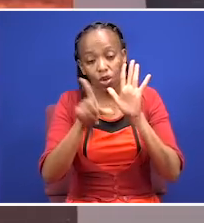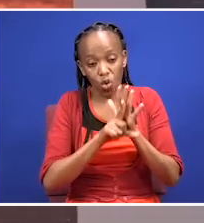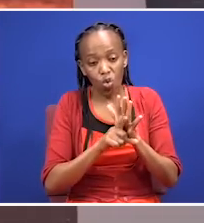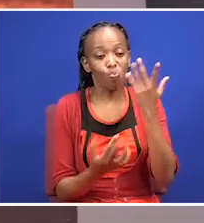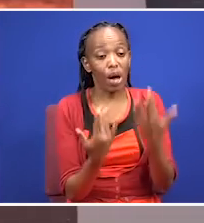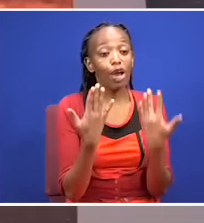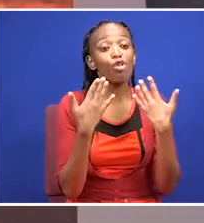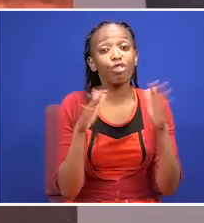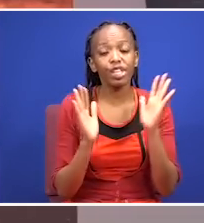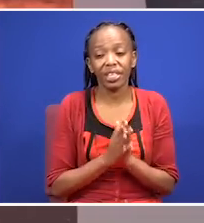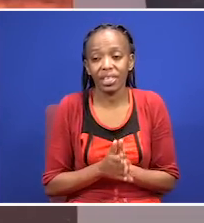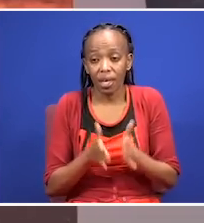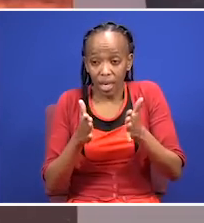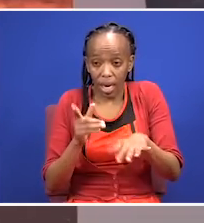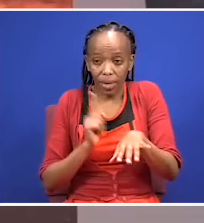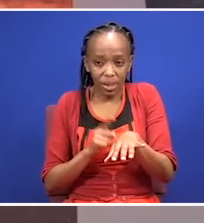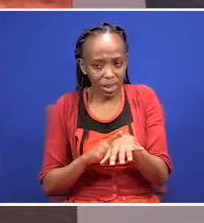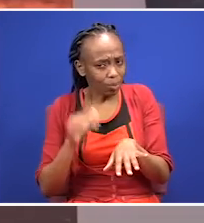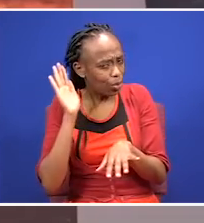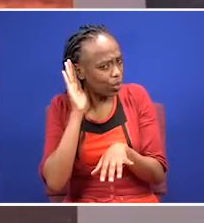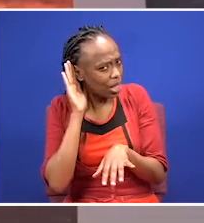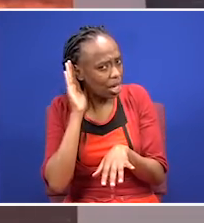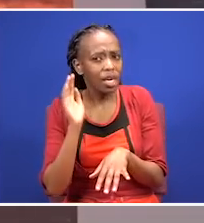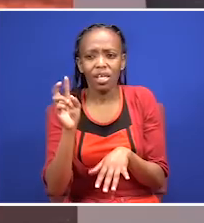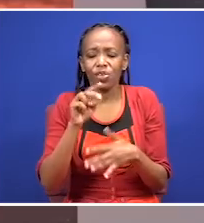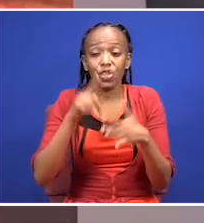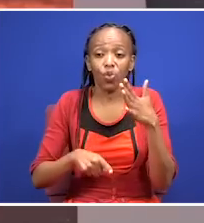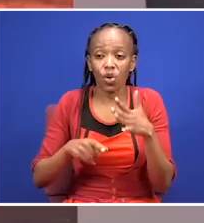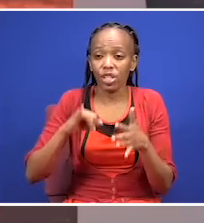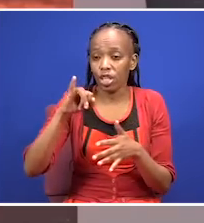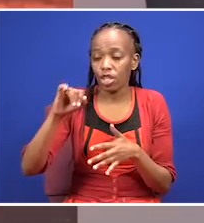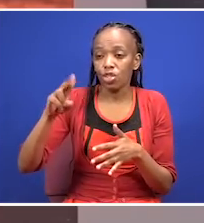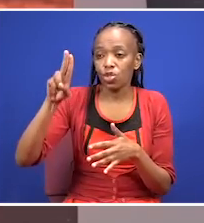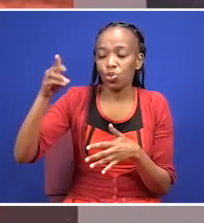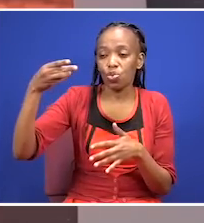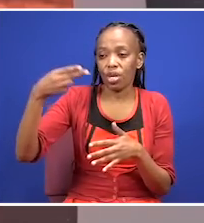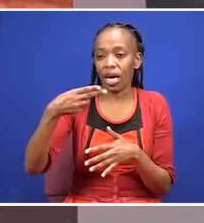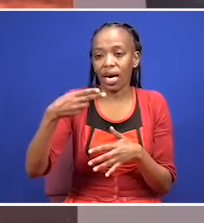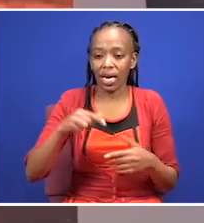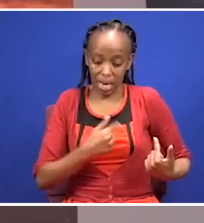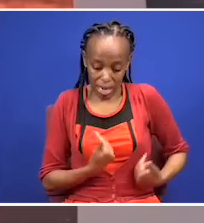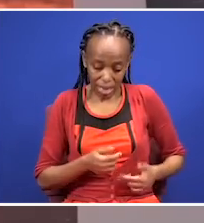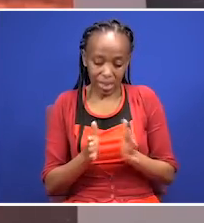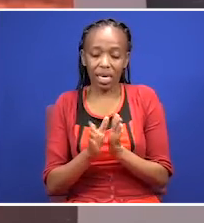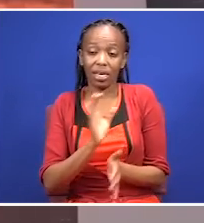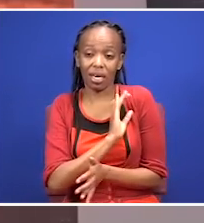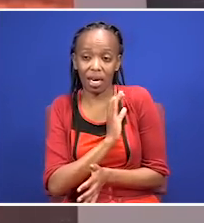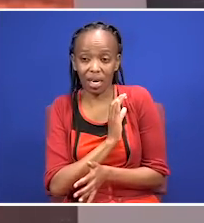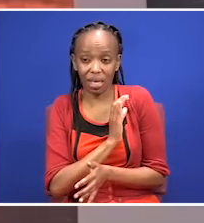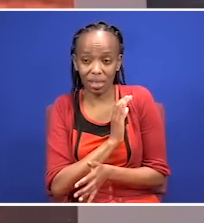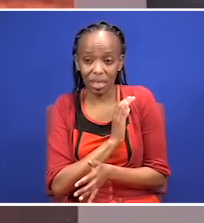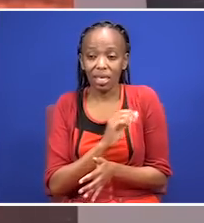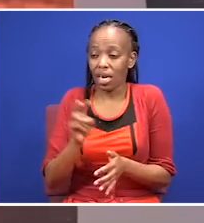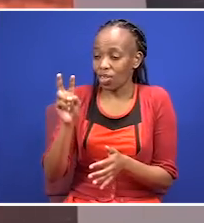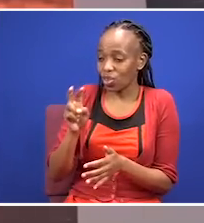burned so when you hear this you see judah's heart and character and now to